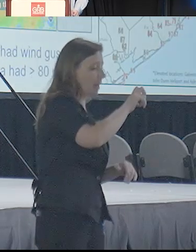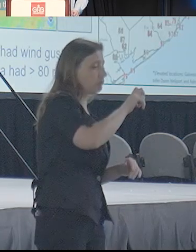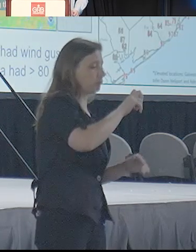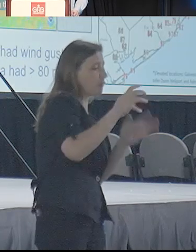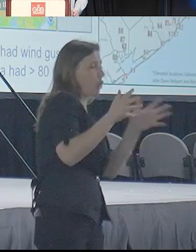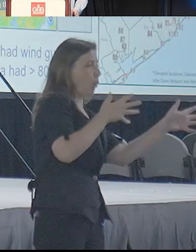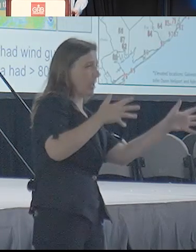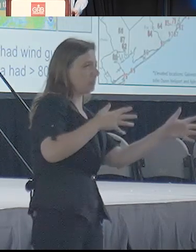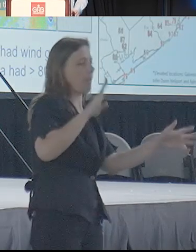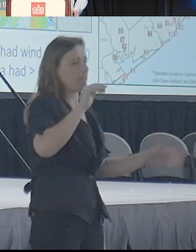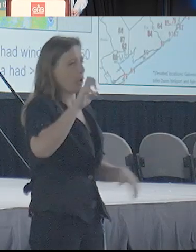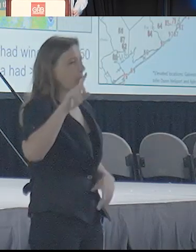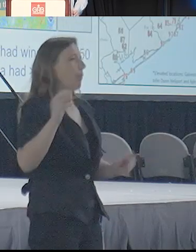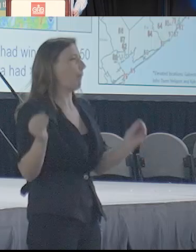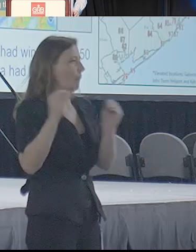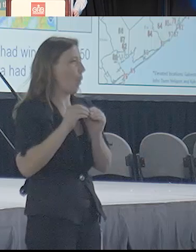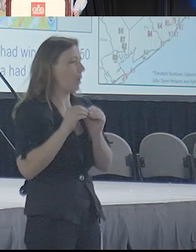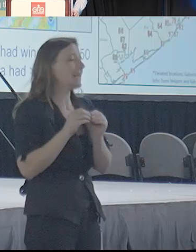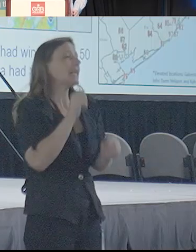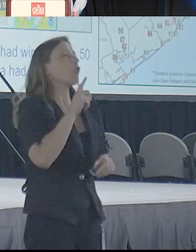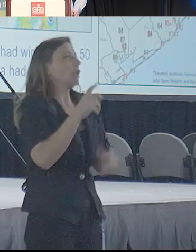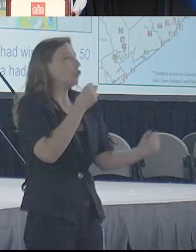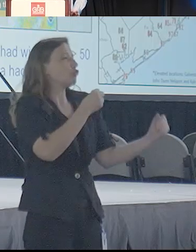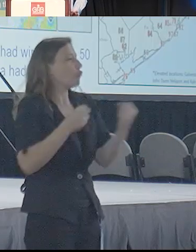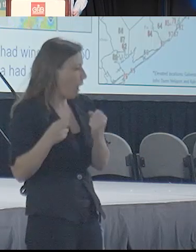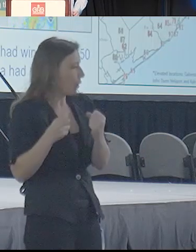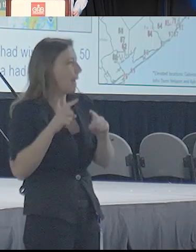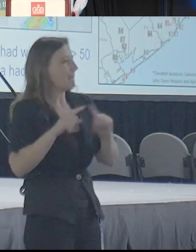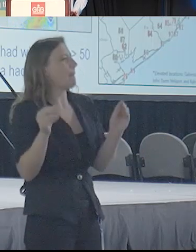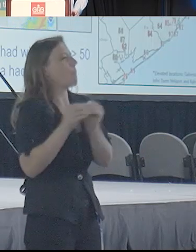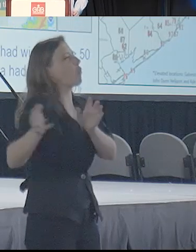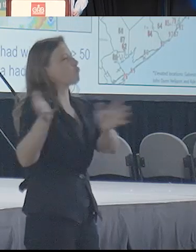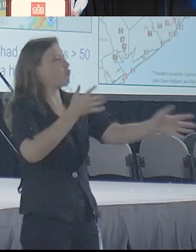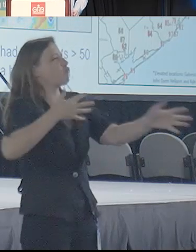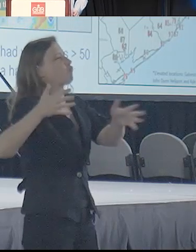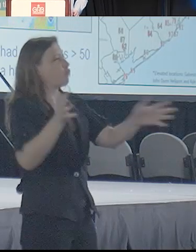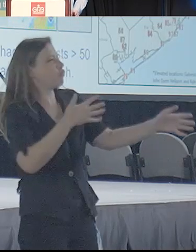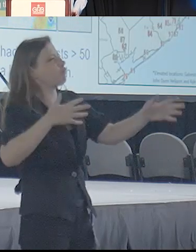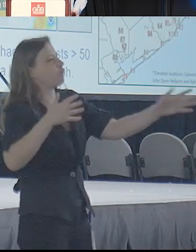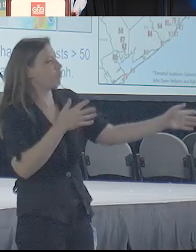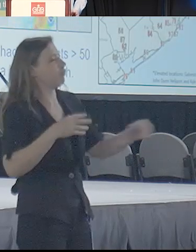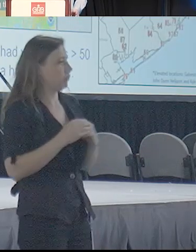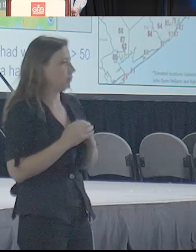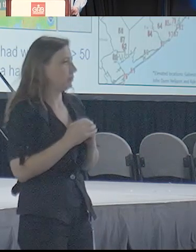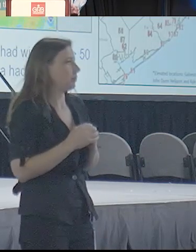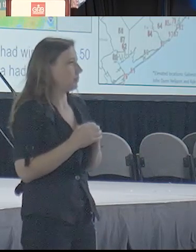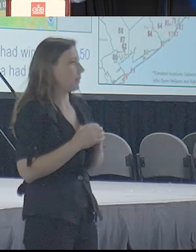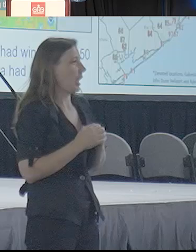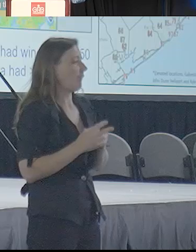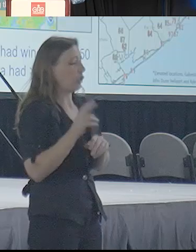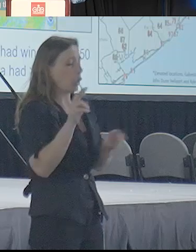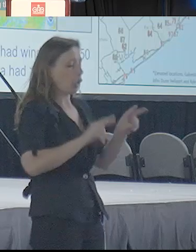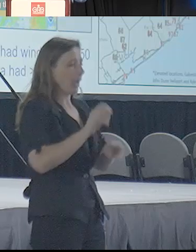was gustier. Now, the winds weren't necessarily stronger, but it was a gustier hurricane. So when you look at the